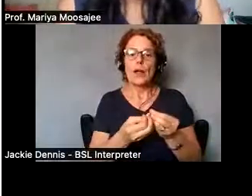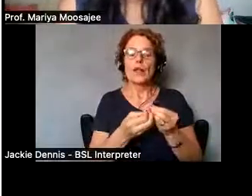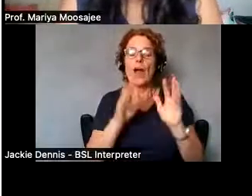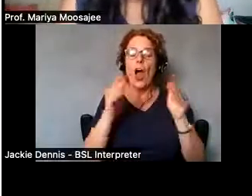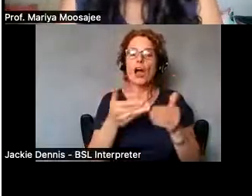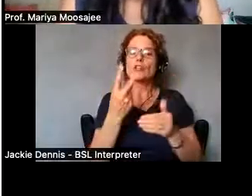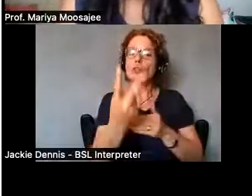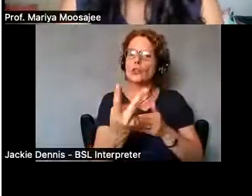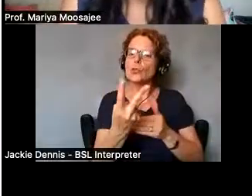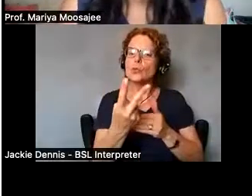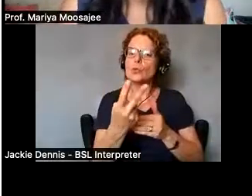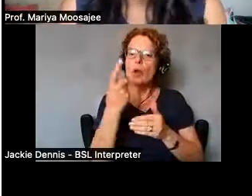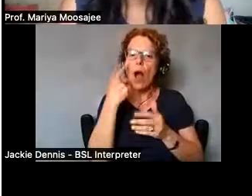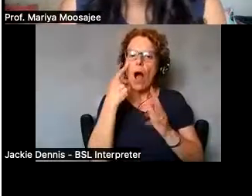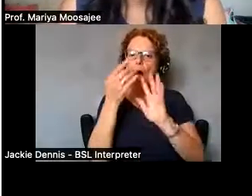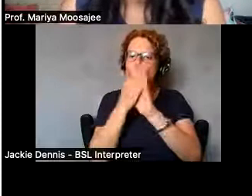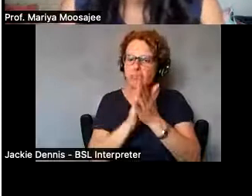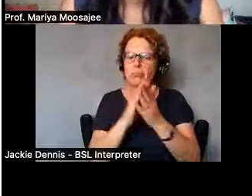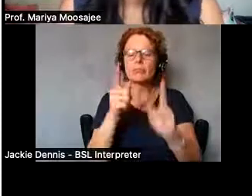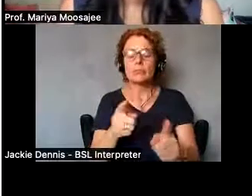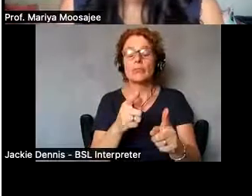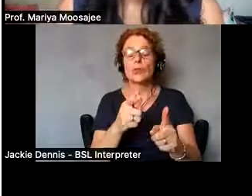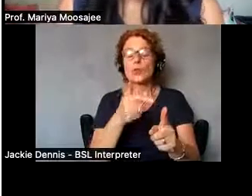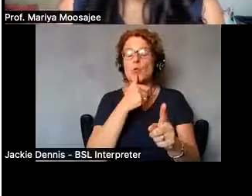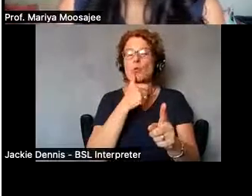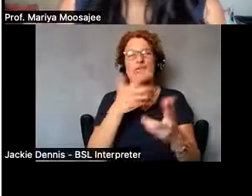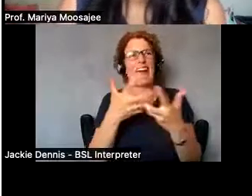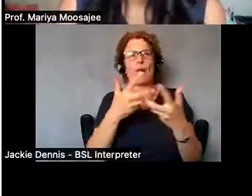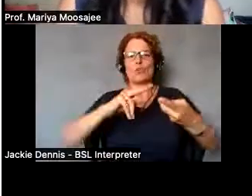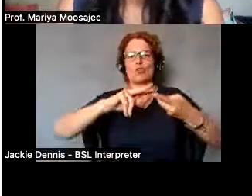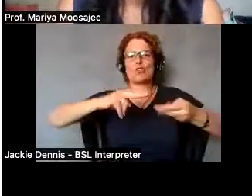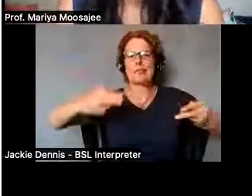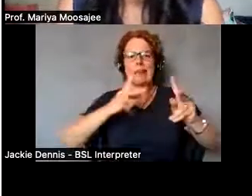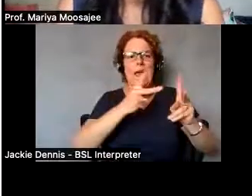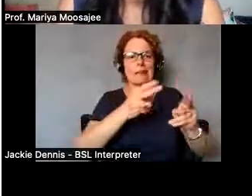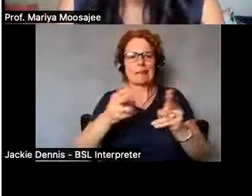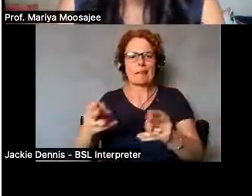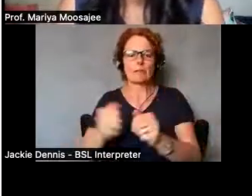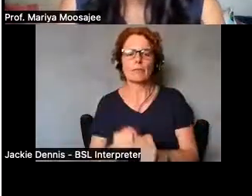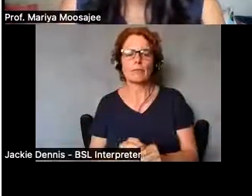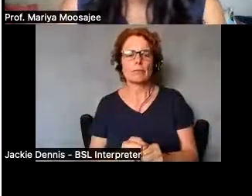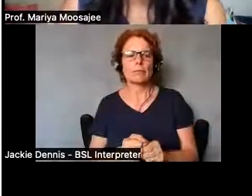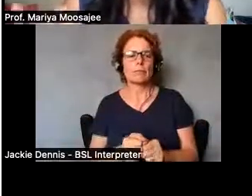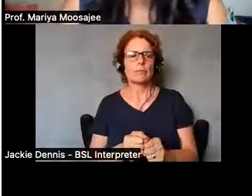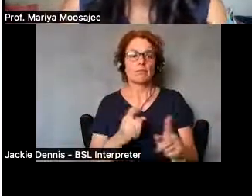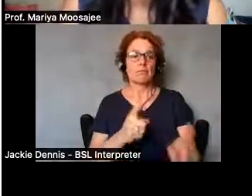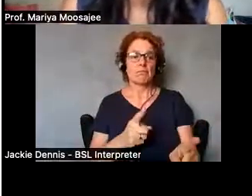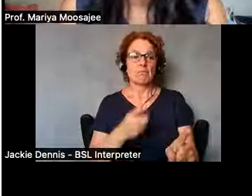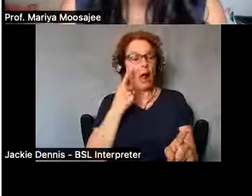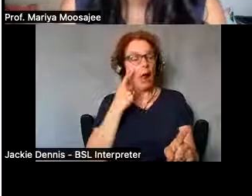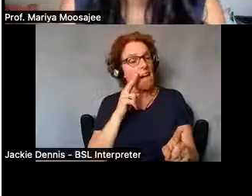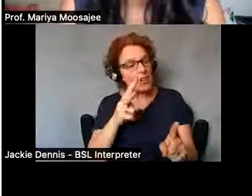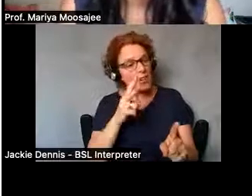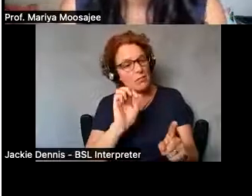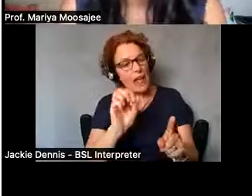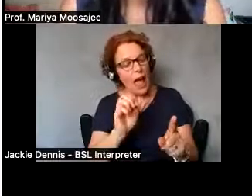2 Ushers. And we did that using gene editing. And we'd characterized our zebrafish. And we found that when we looked at the